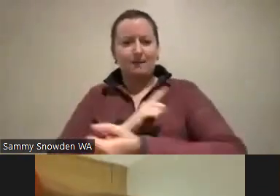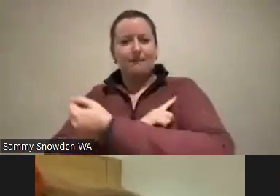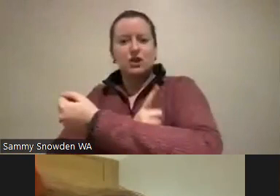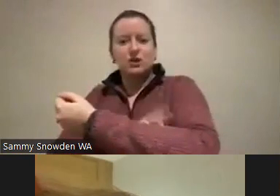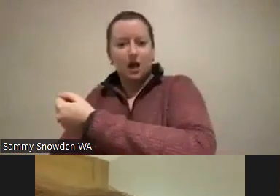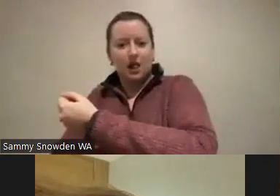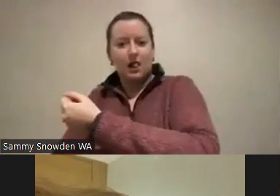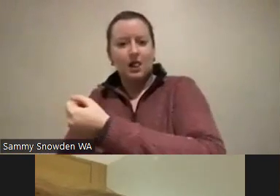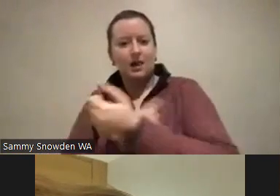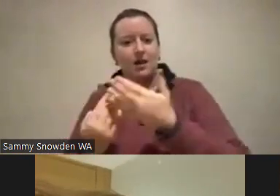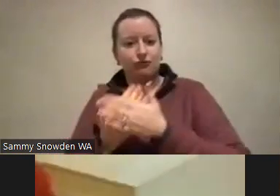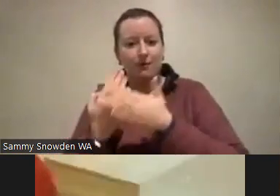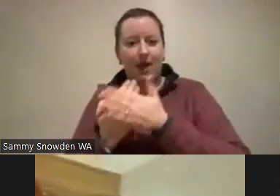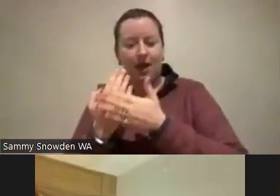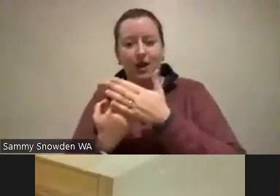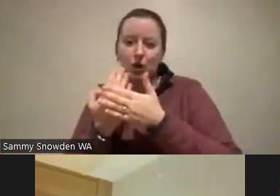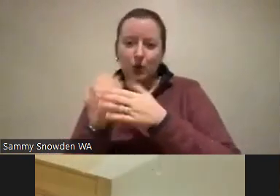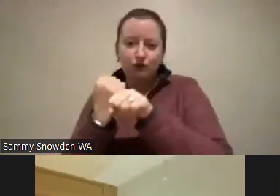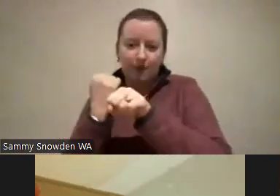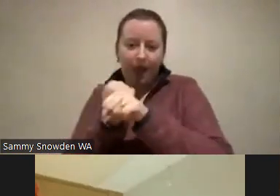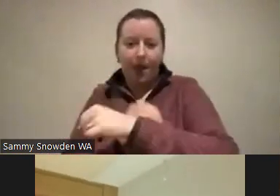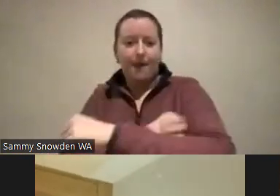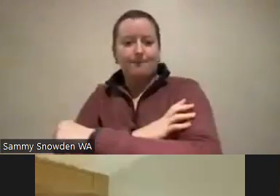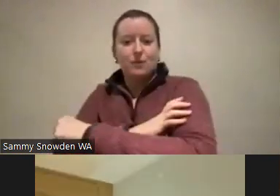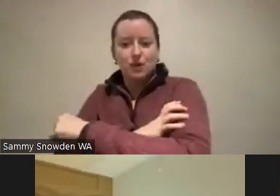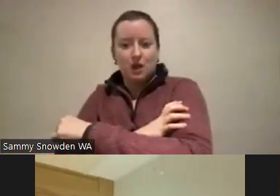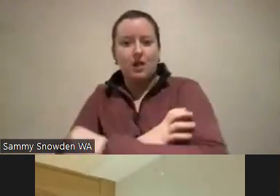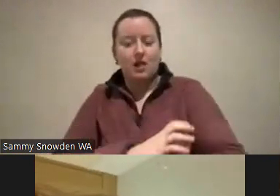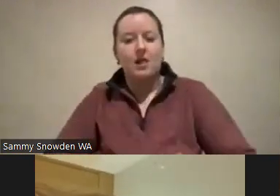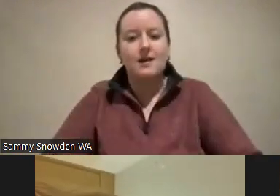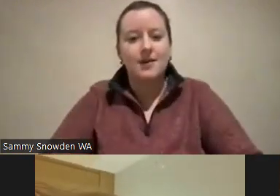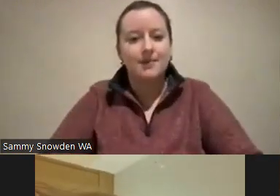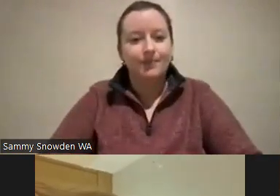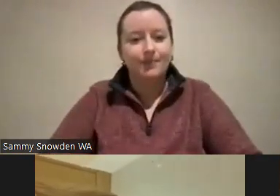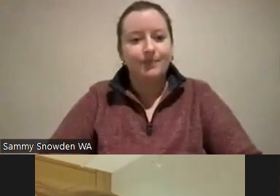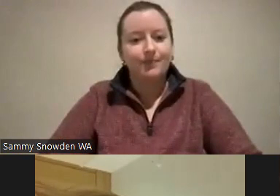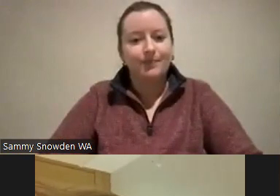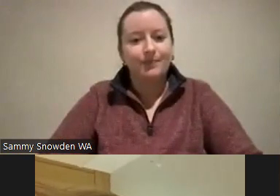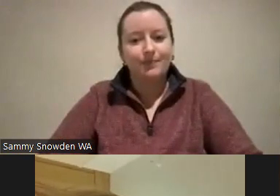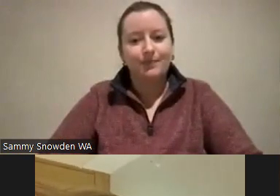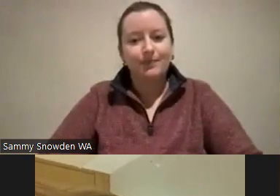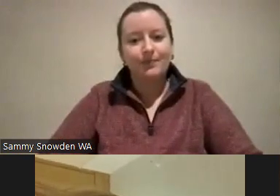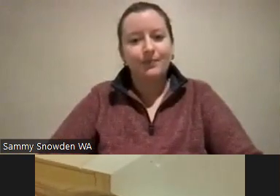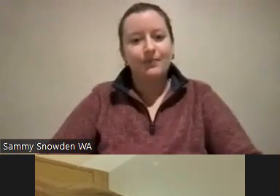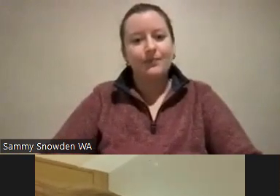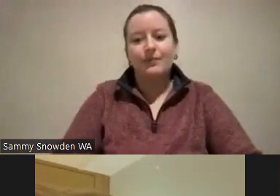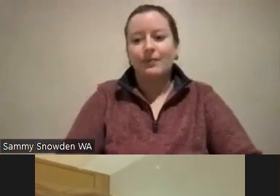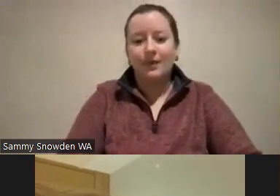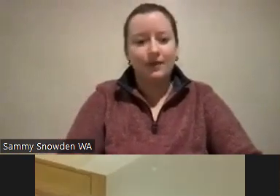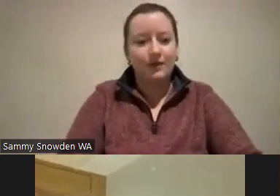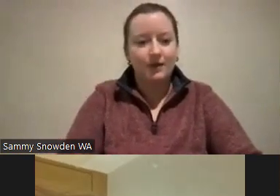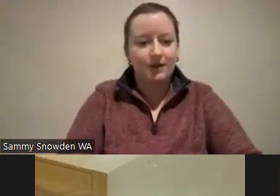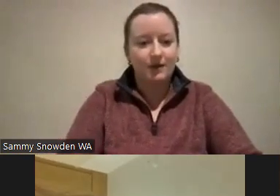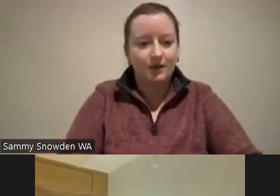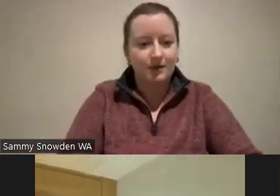are using it to bulk up or add extra protein to their diet. So I just want to share a few of the